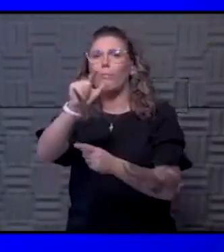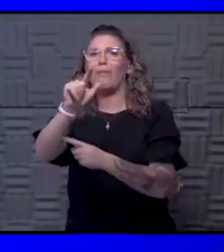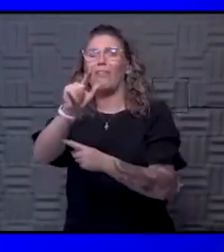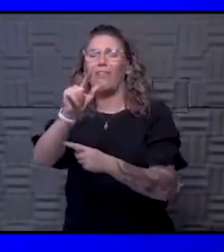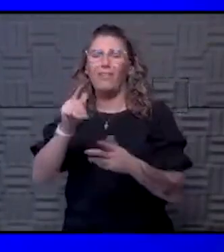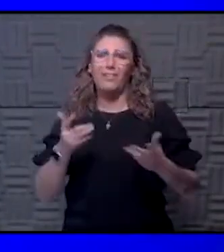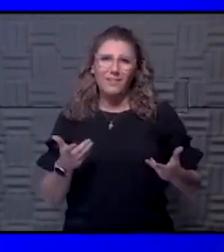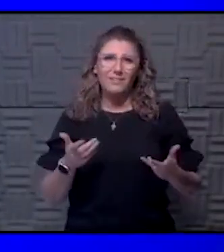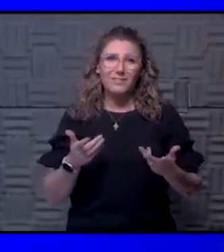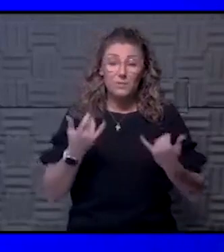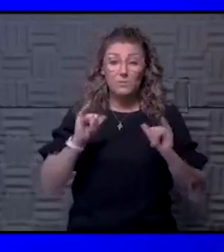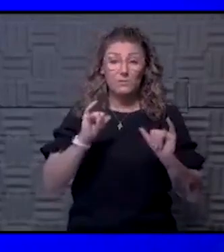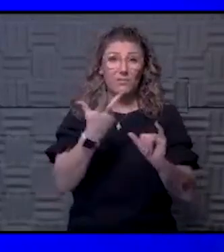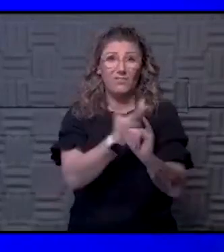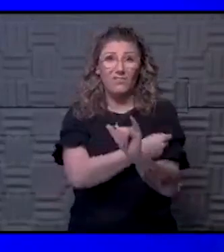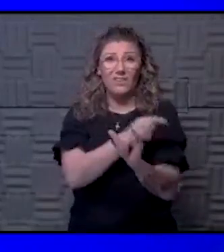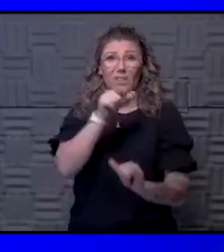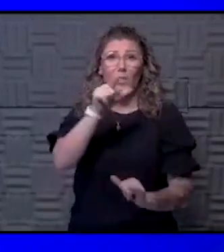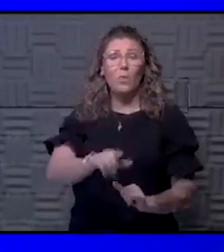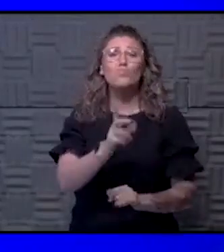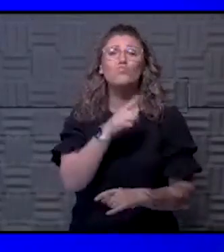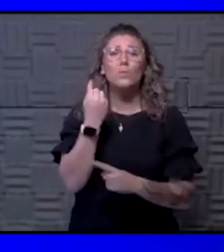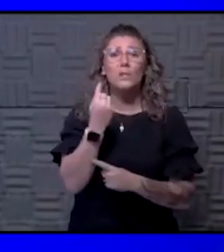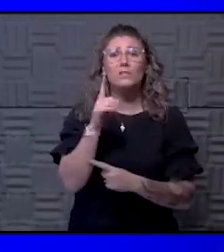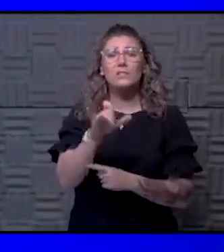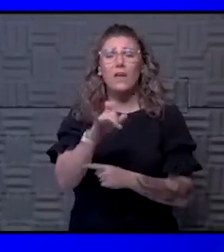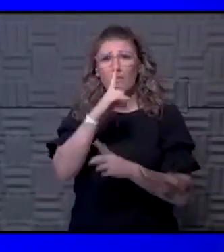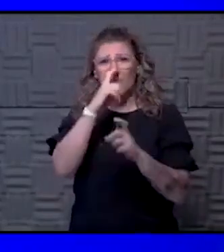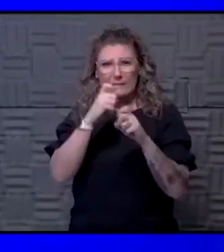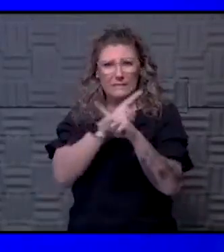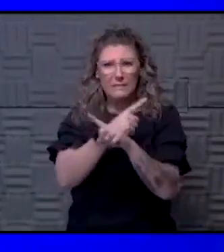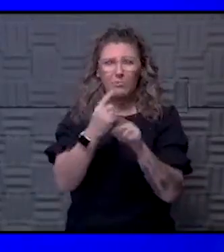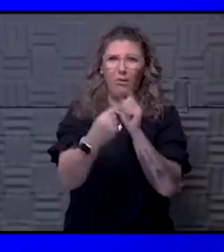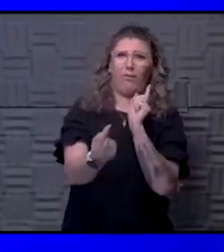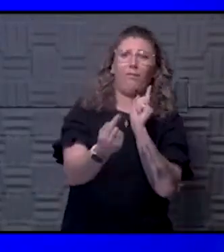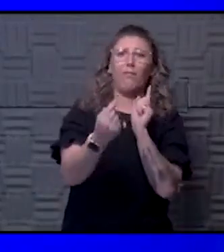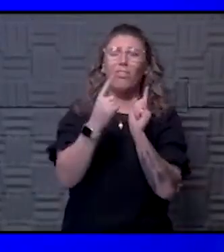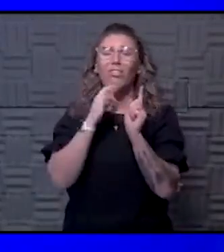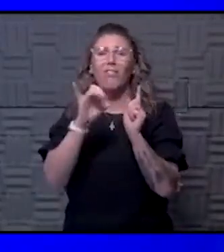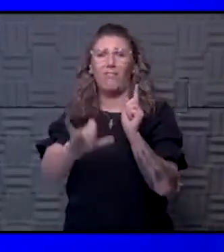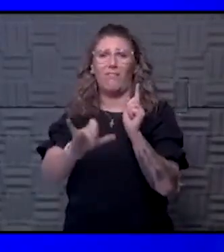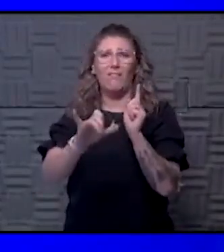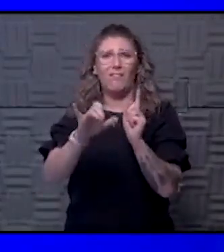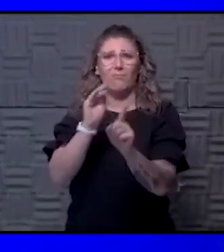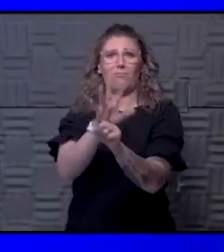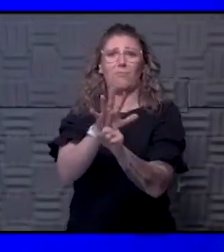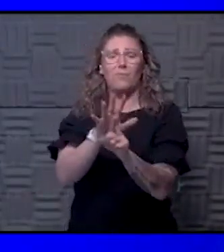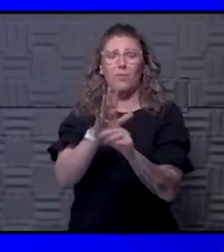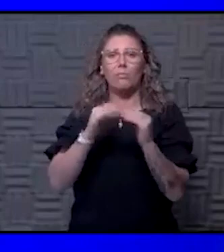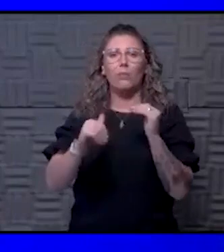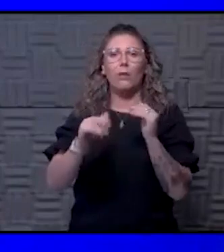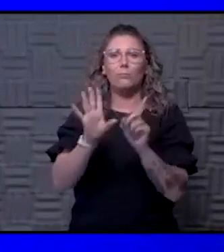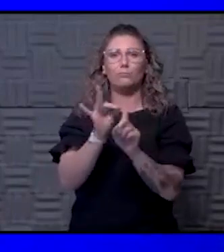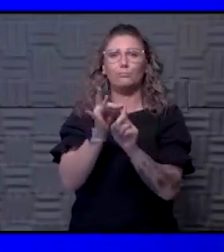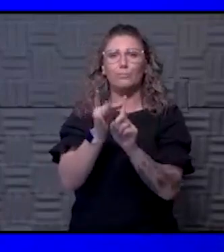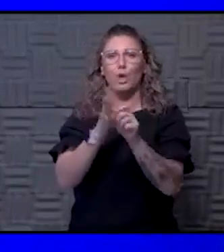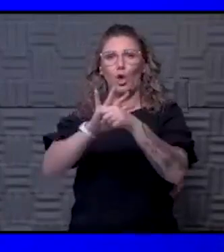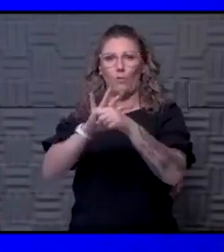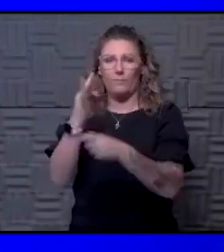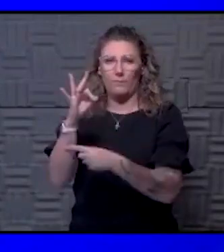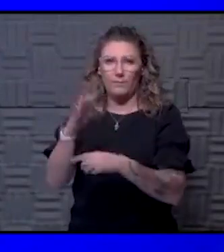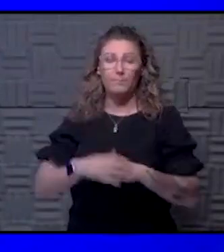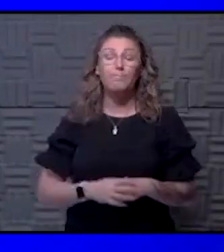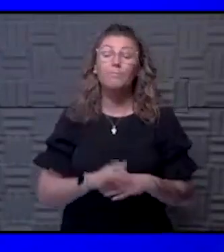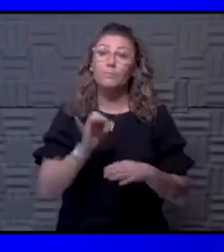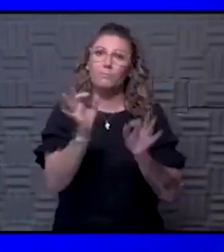the vaccine has a lower risk of having that complex or adverse event than actually getting COVID. So that is important